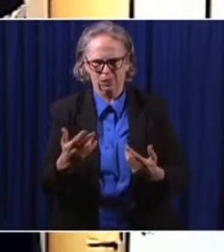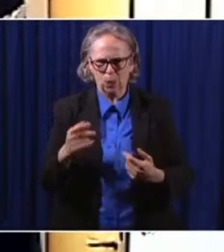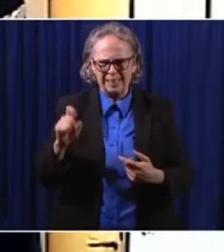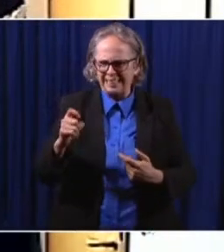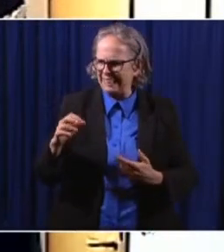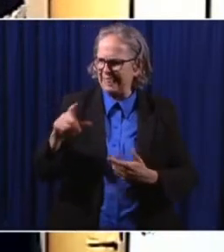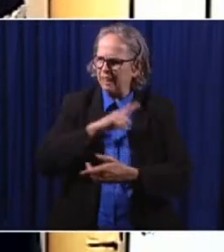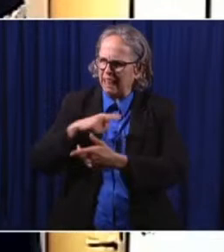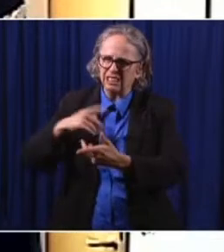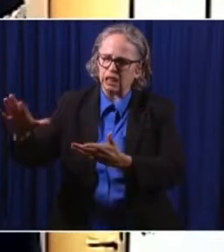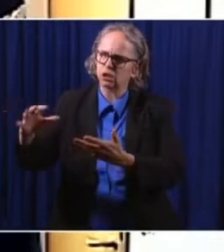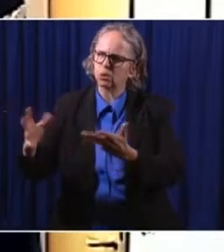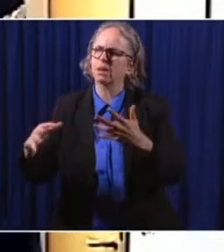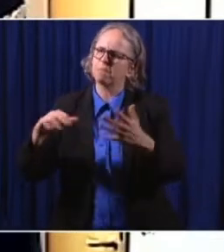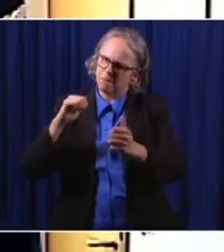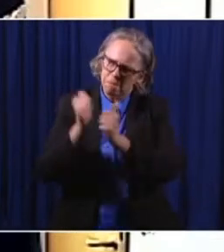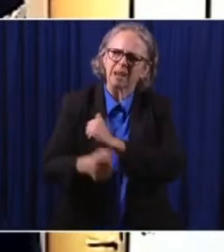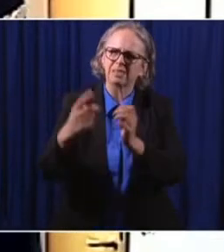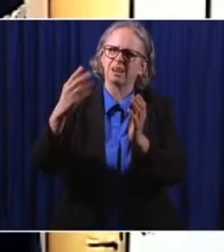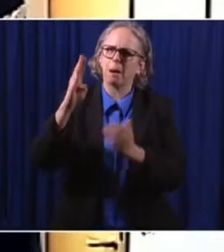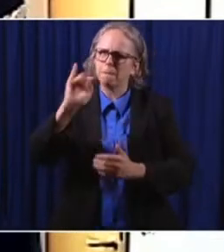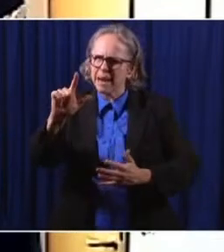Assembly to obviously get our arms around that.